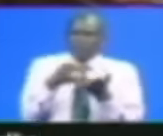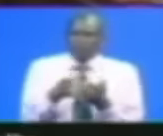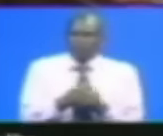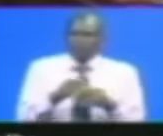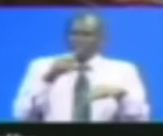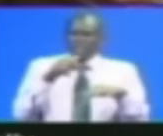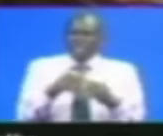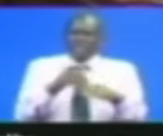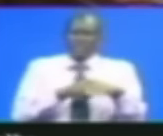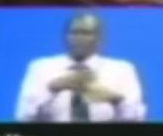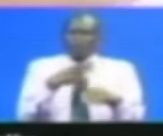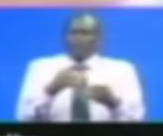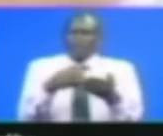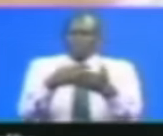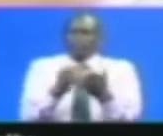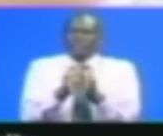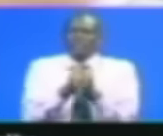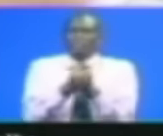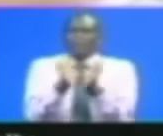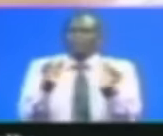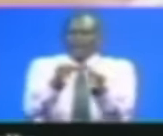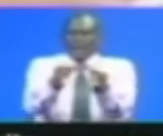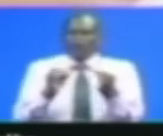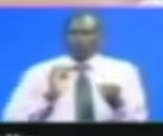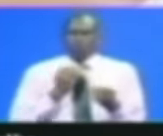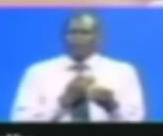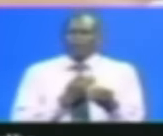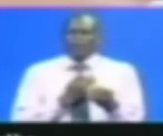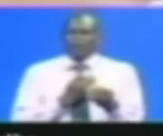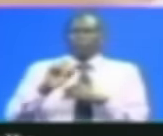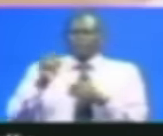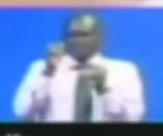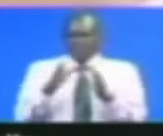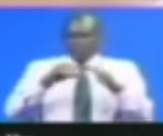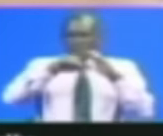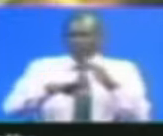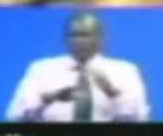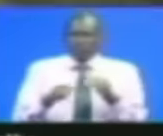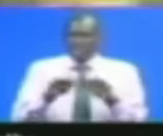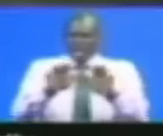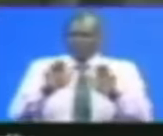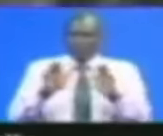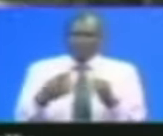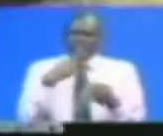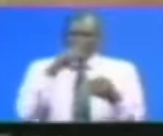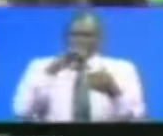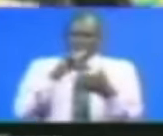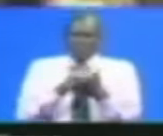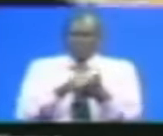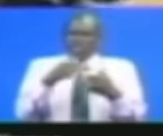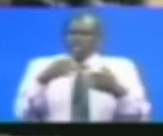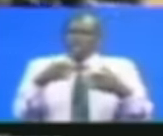During her appearance before the Parliamentary Accounts Committee, the former CS for devolution didn't shy away from stating that the loss of